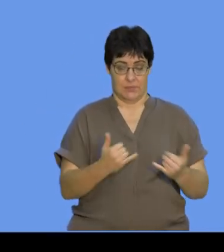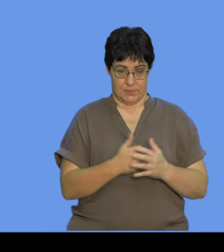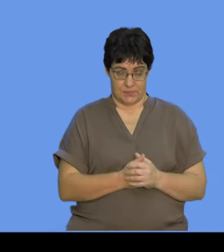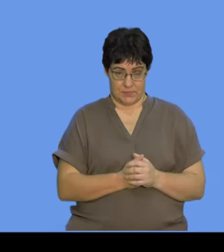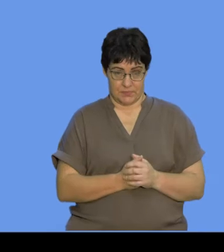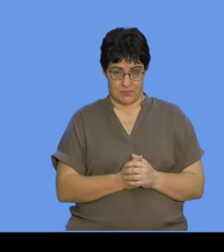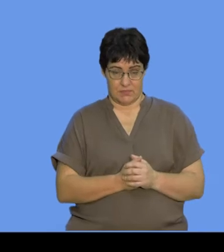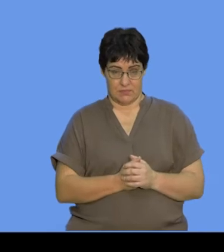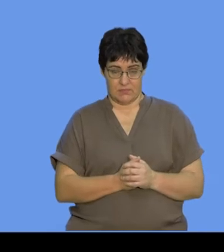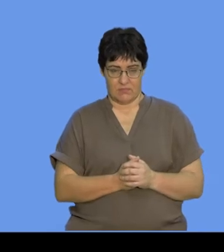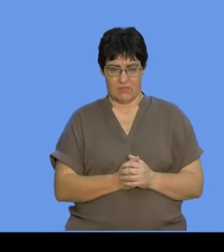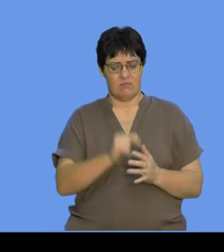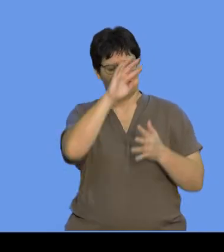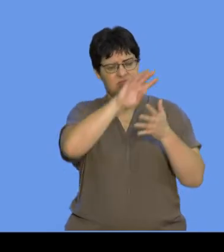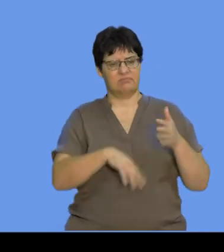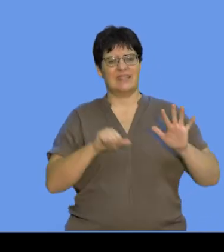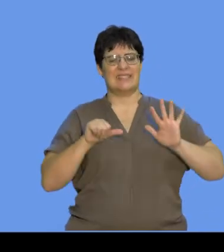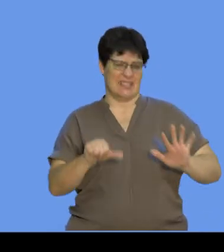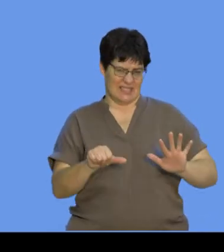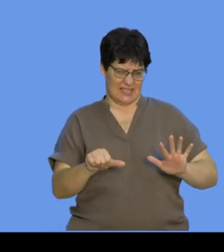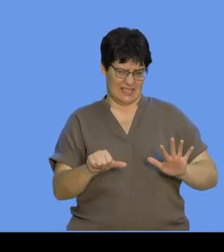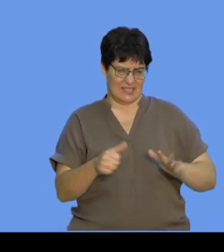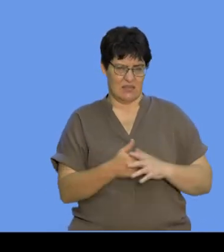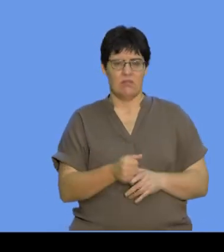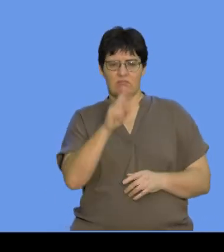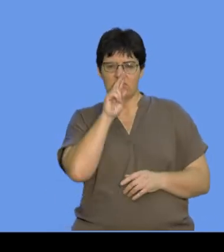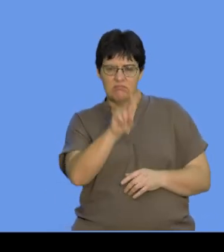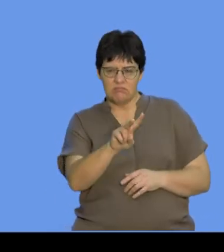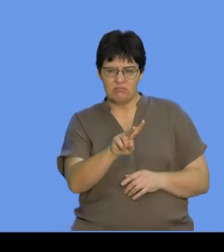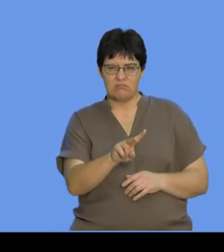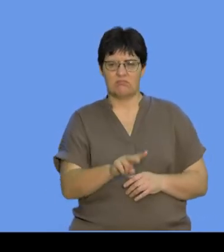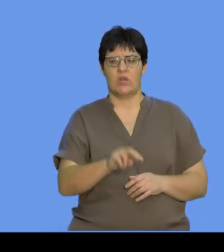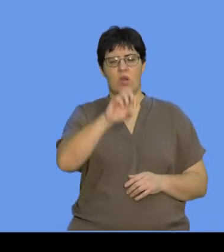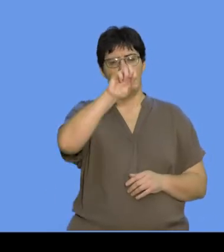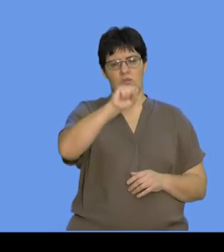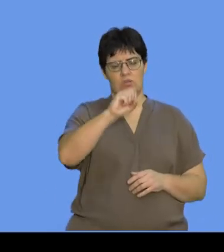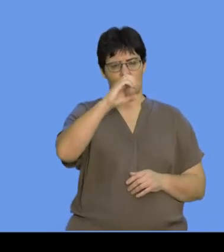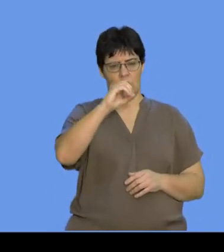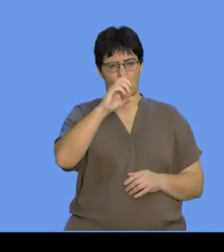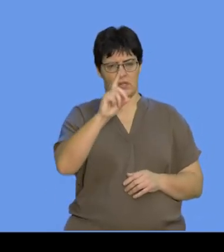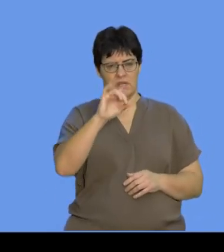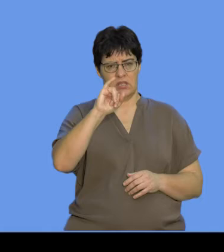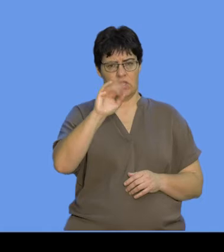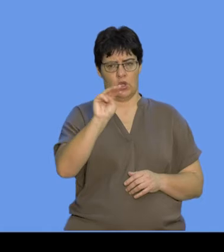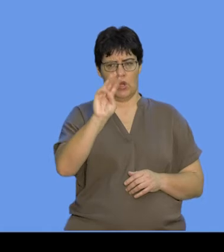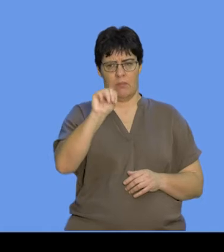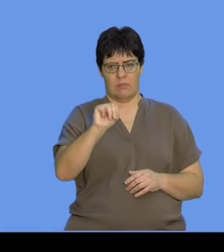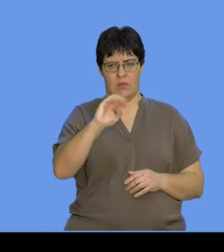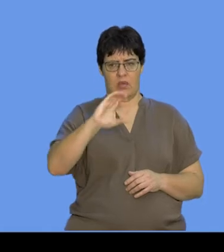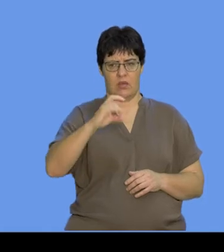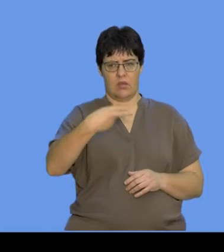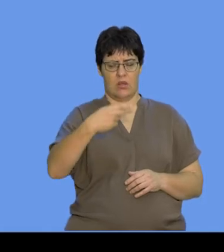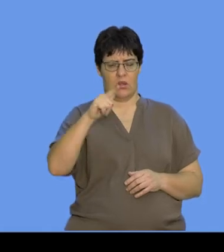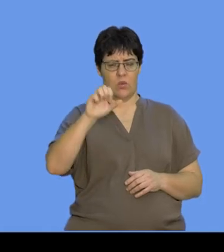we're still talking about the list. Now let's zoom our attention to sodium chloride and water. There are some, similarities between